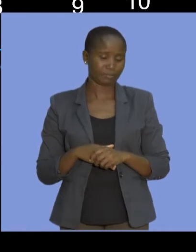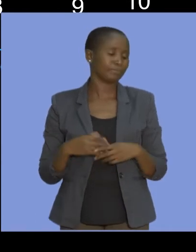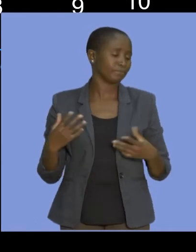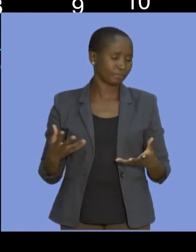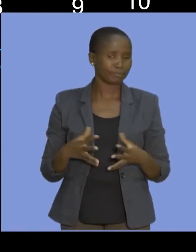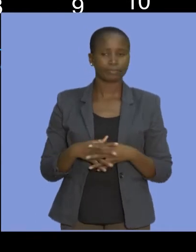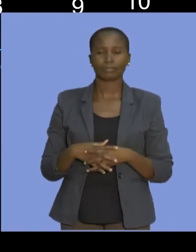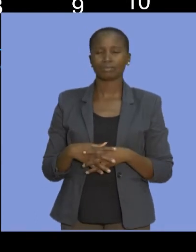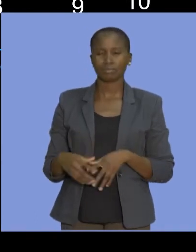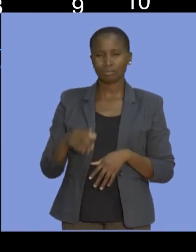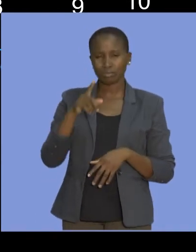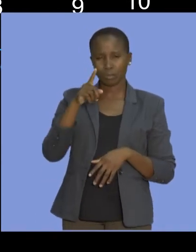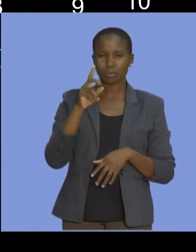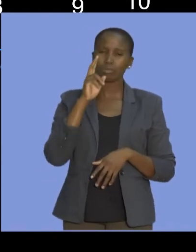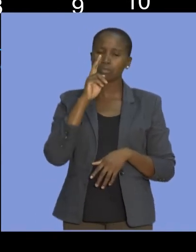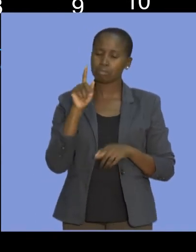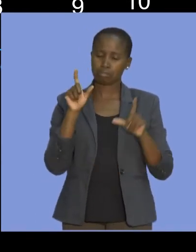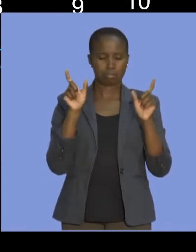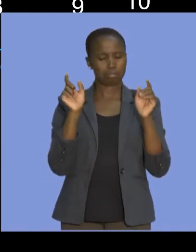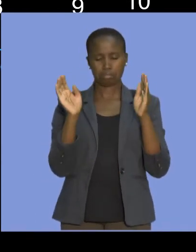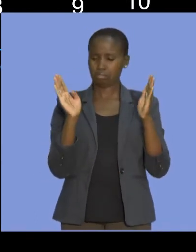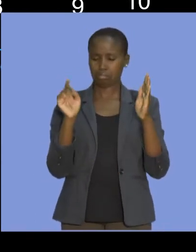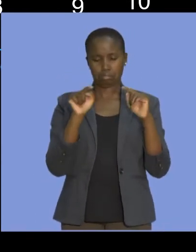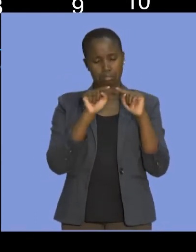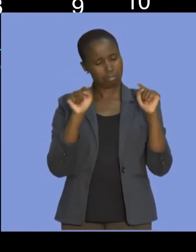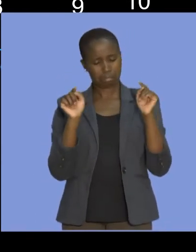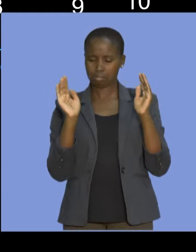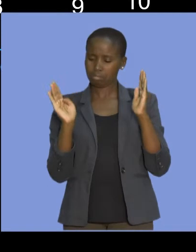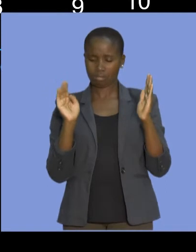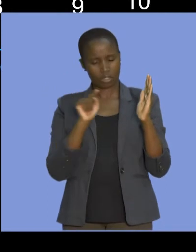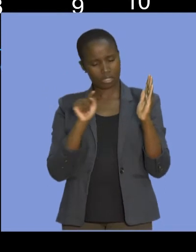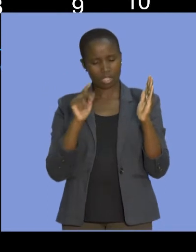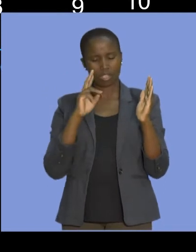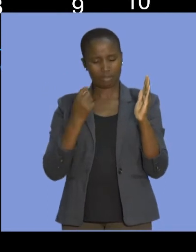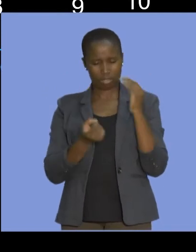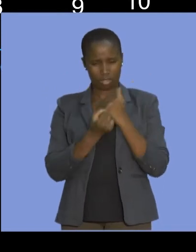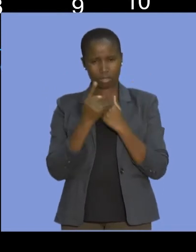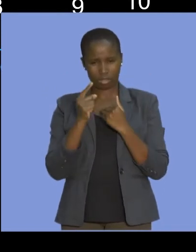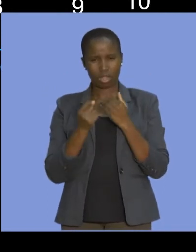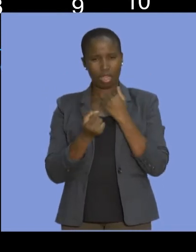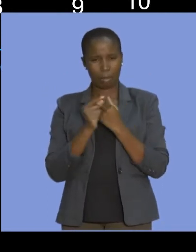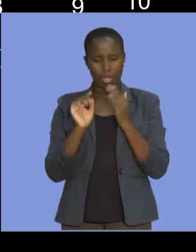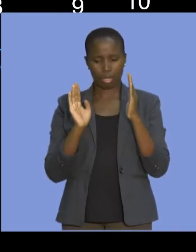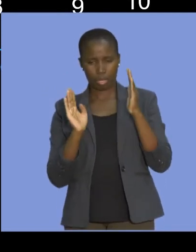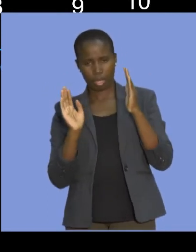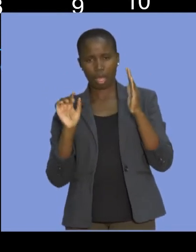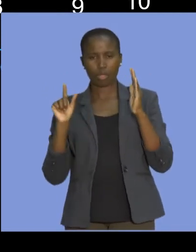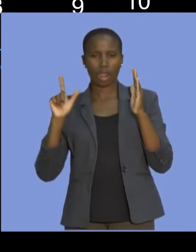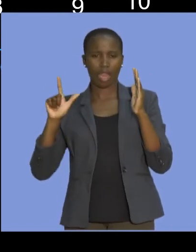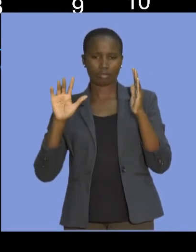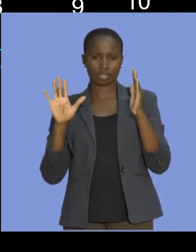What do you think about the skewness? I can see this is skewed to the left, this side.